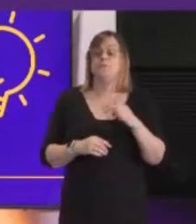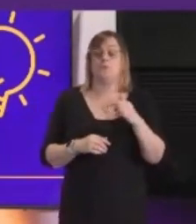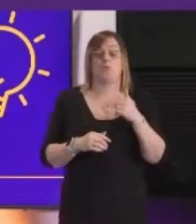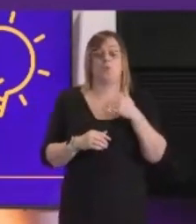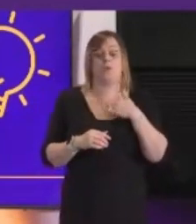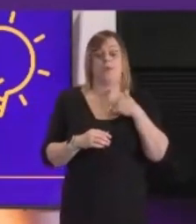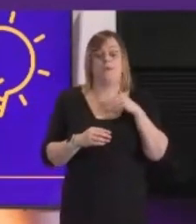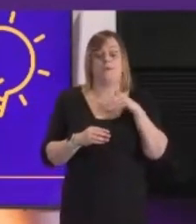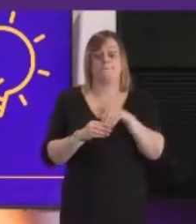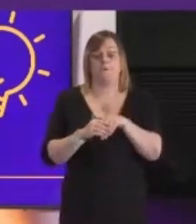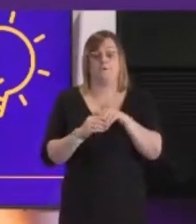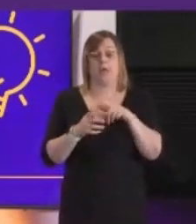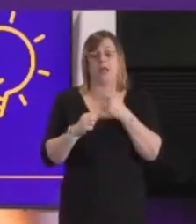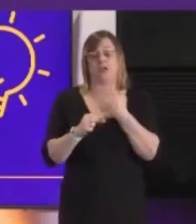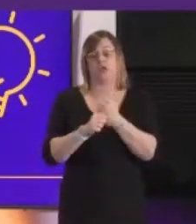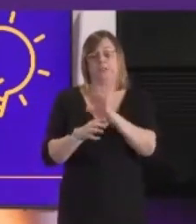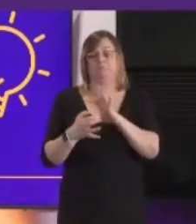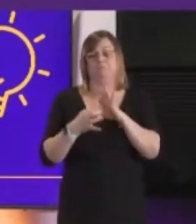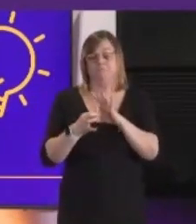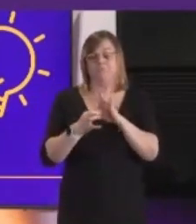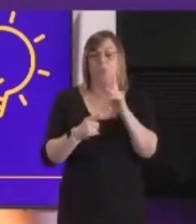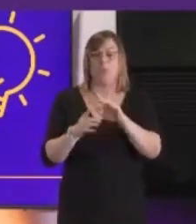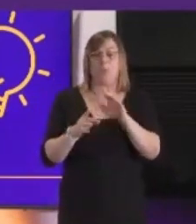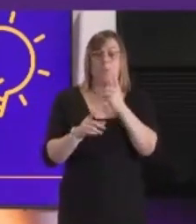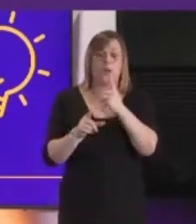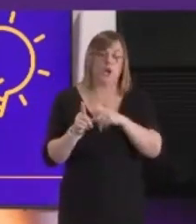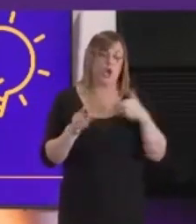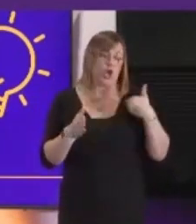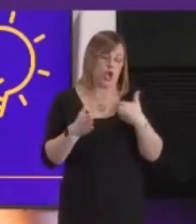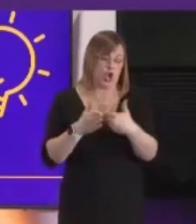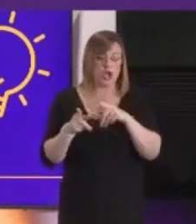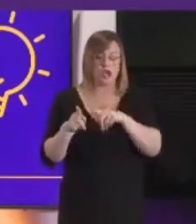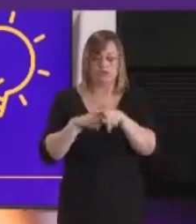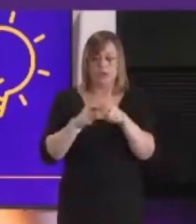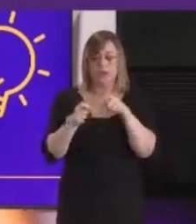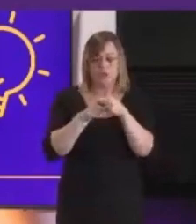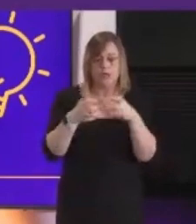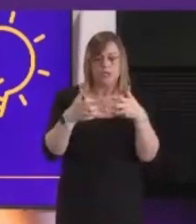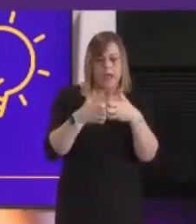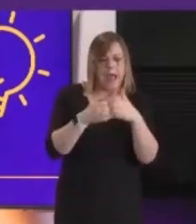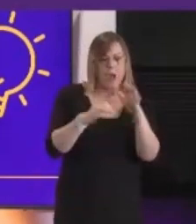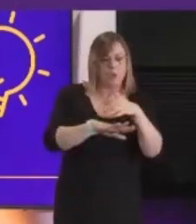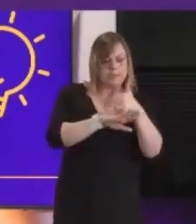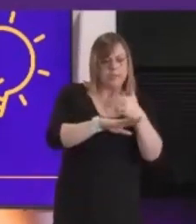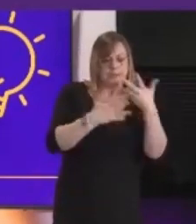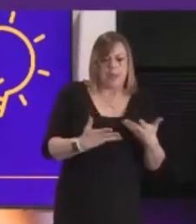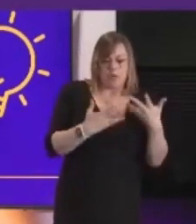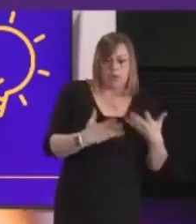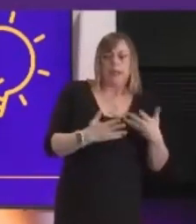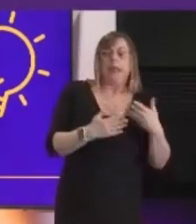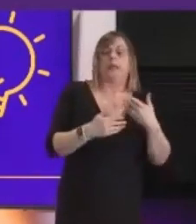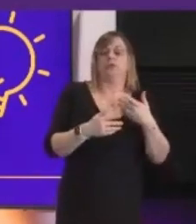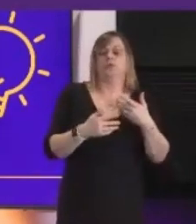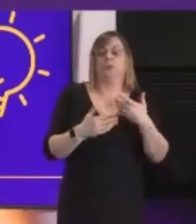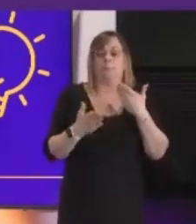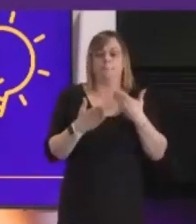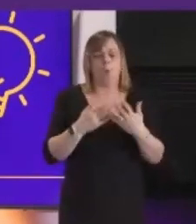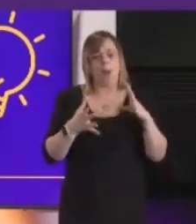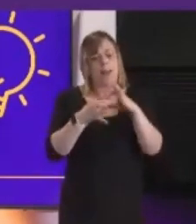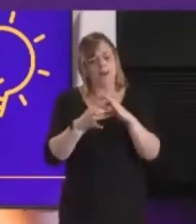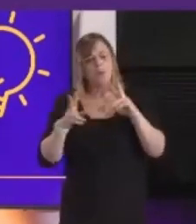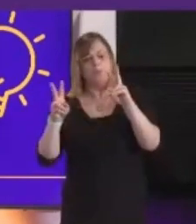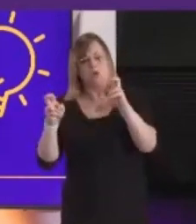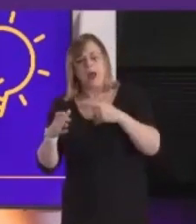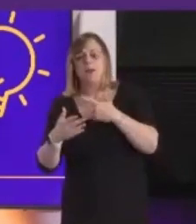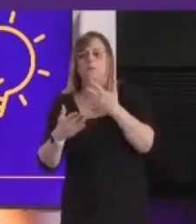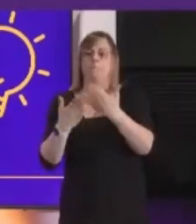involved with the agency for about a year, trying to change how things were currently set up to be more on brand and more accessible,